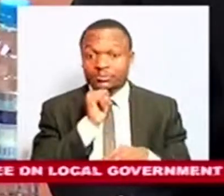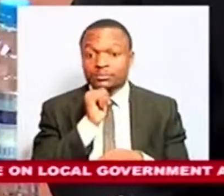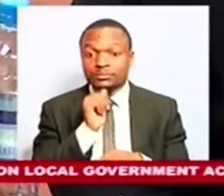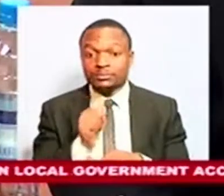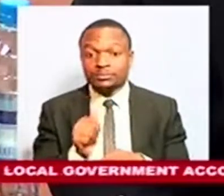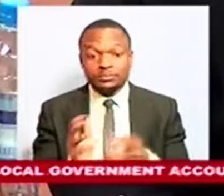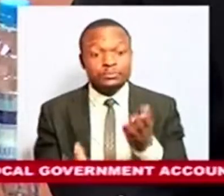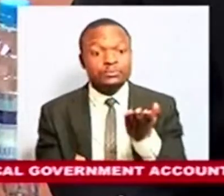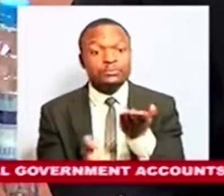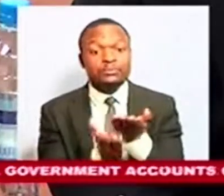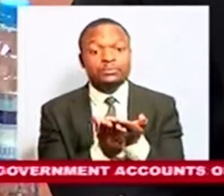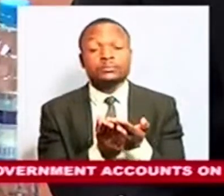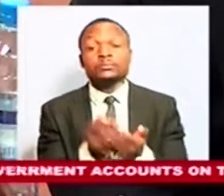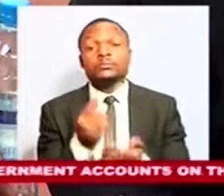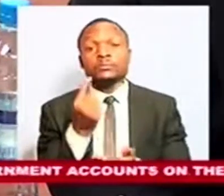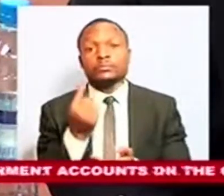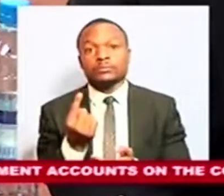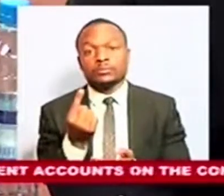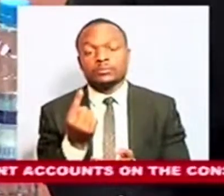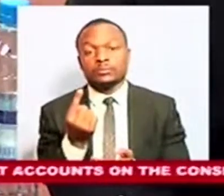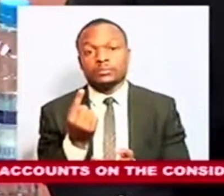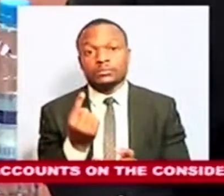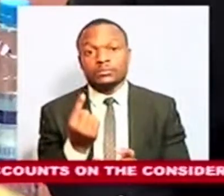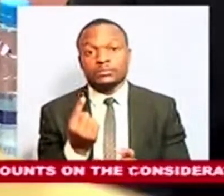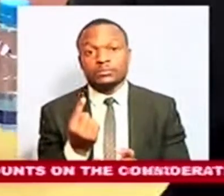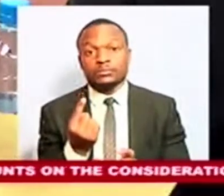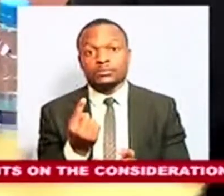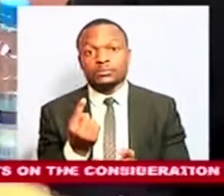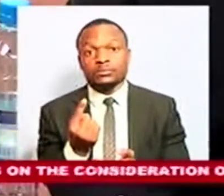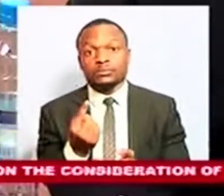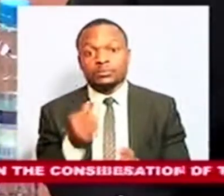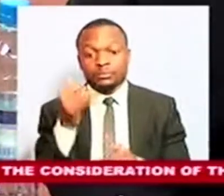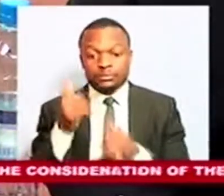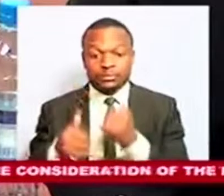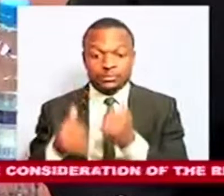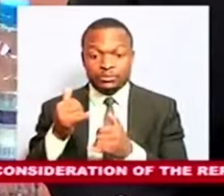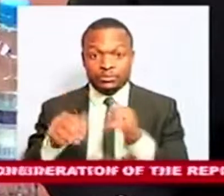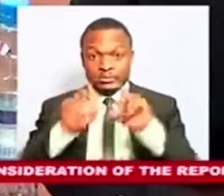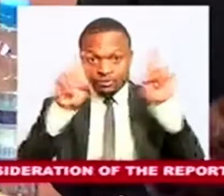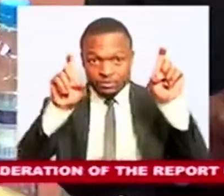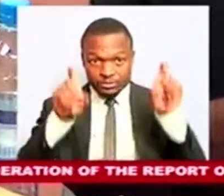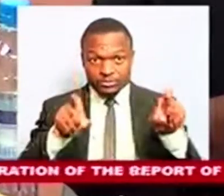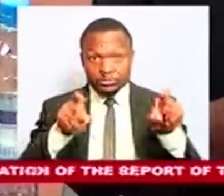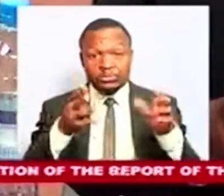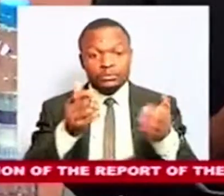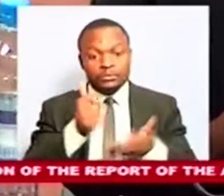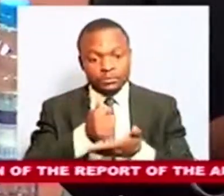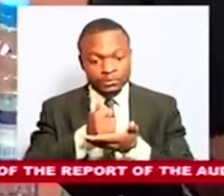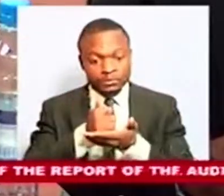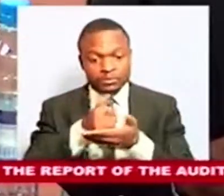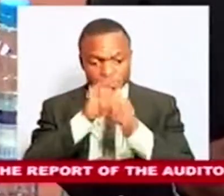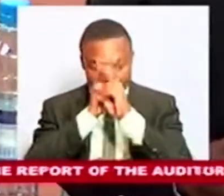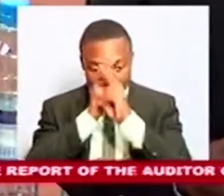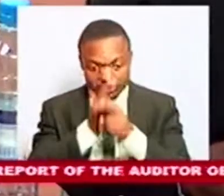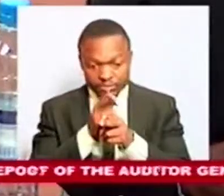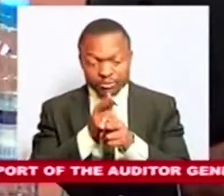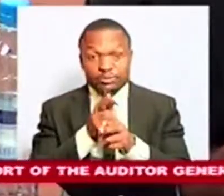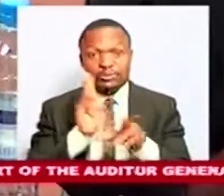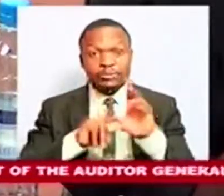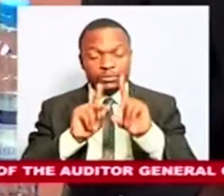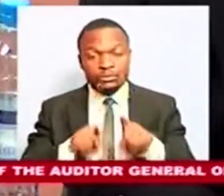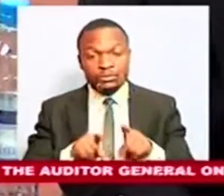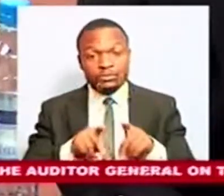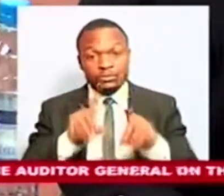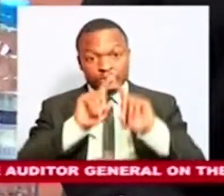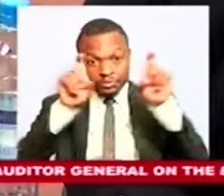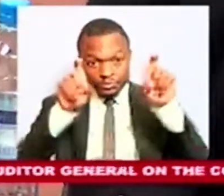attach one of the appendices, which is the completion certificate. I beg your indulgence, Honorable Chair, that the